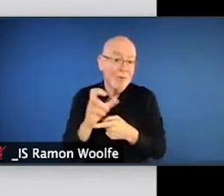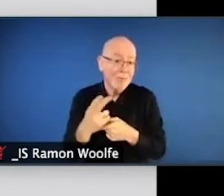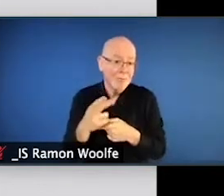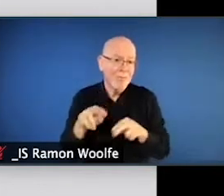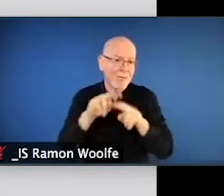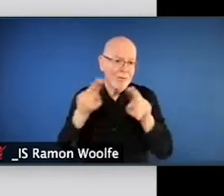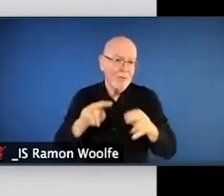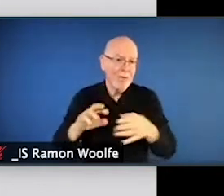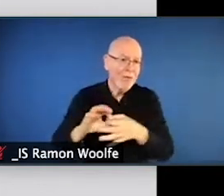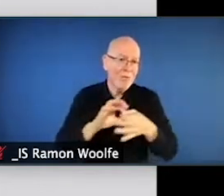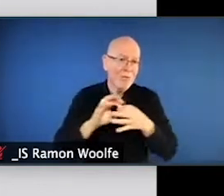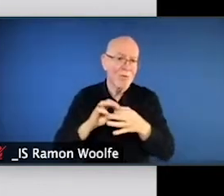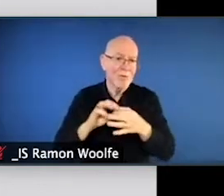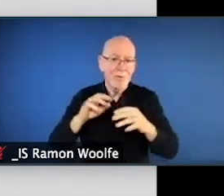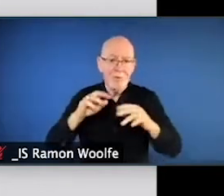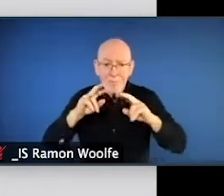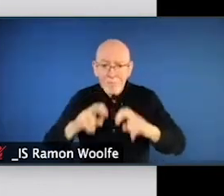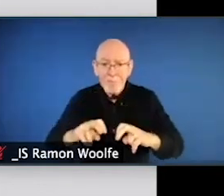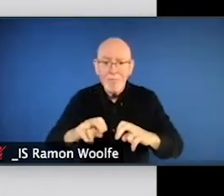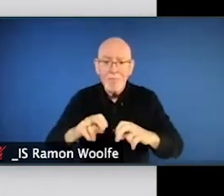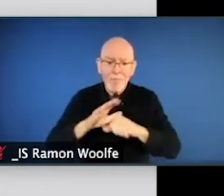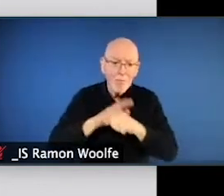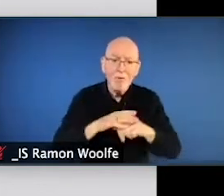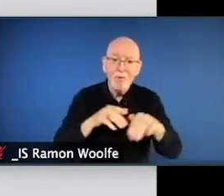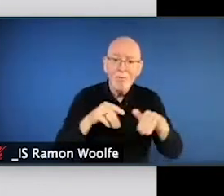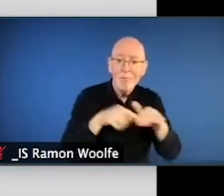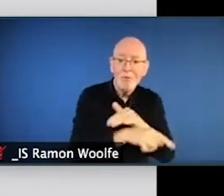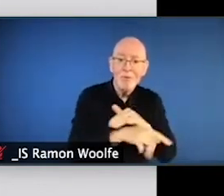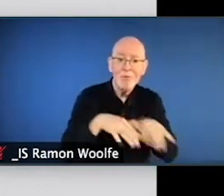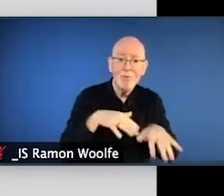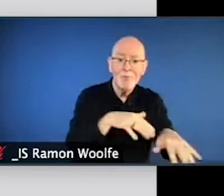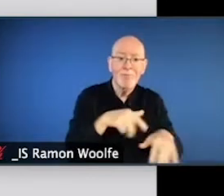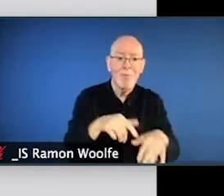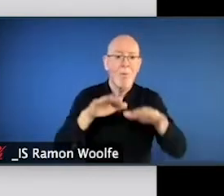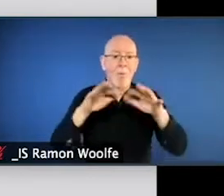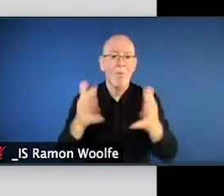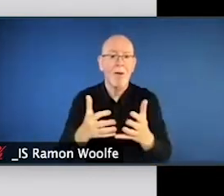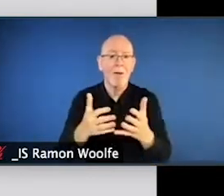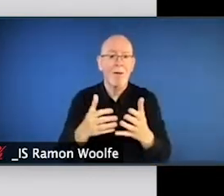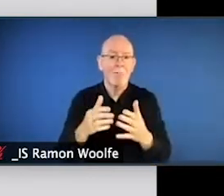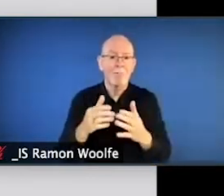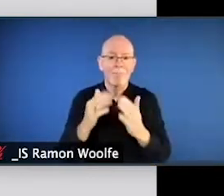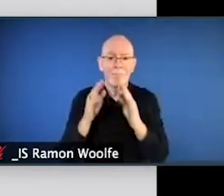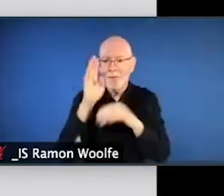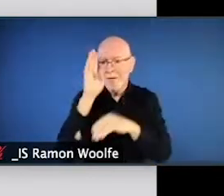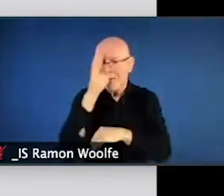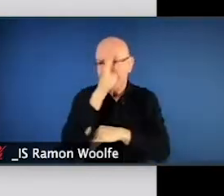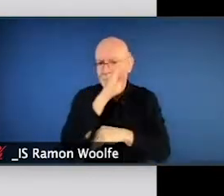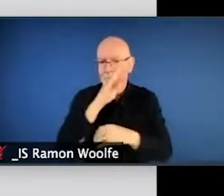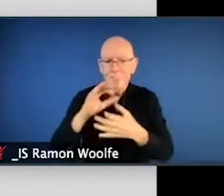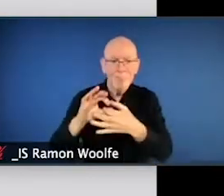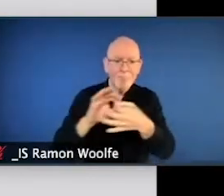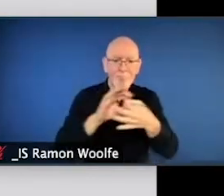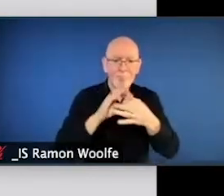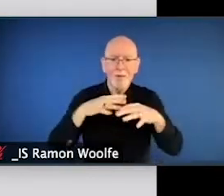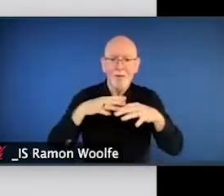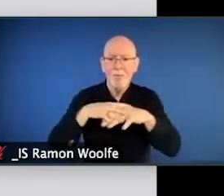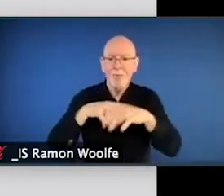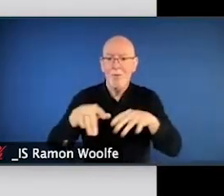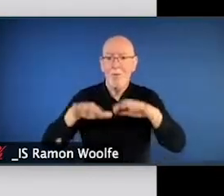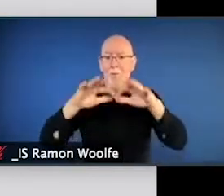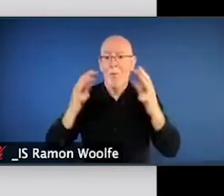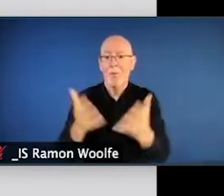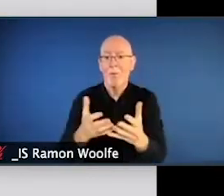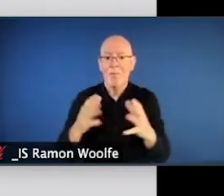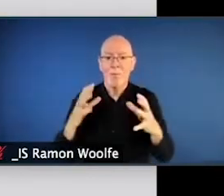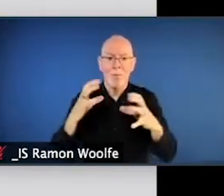topic and very much looking forward to the discussion with our panelists and with all of you. Now, before we